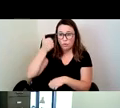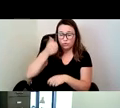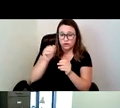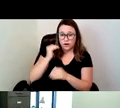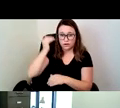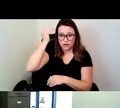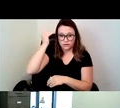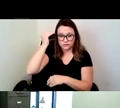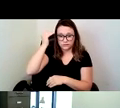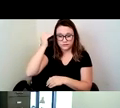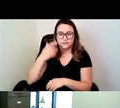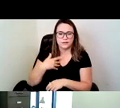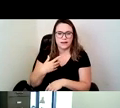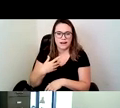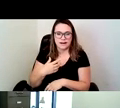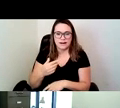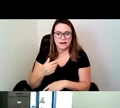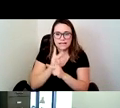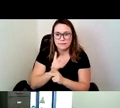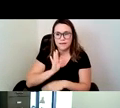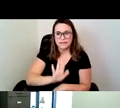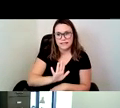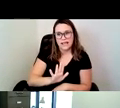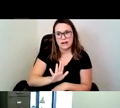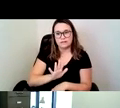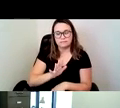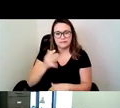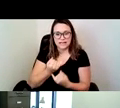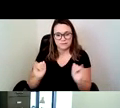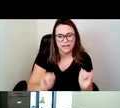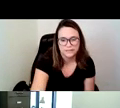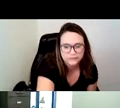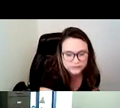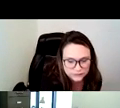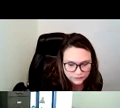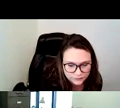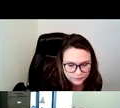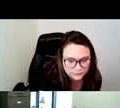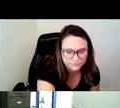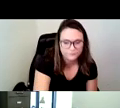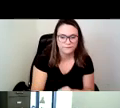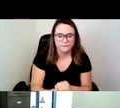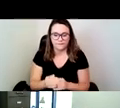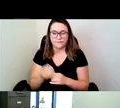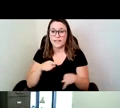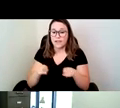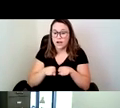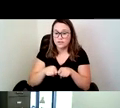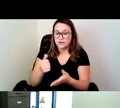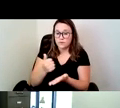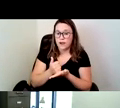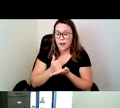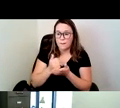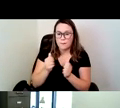maintaining their independence in a community setting of their choice. They also help people with applying for